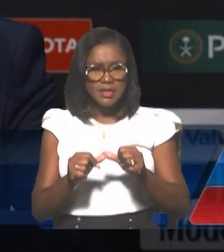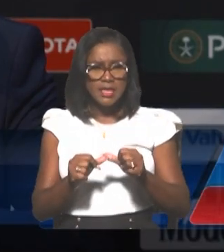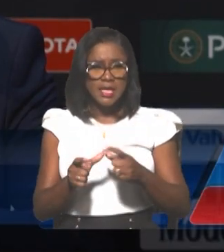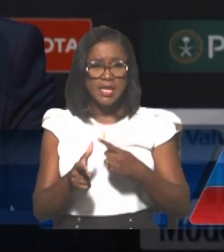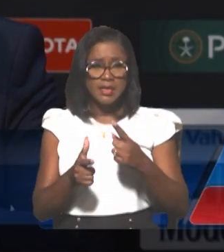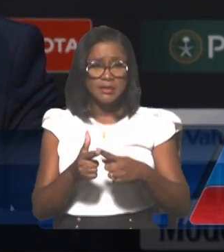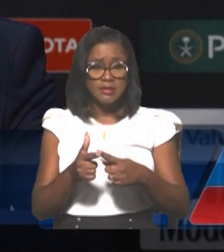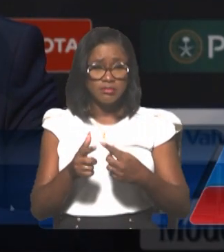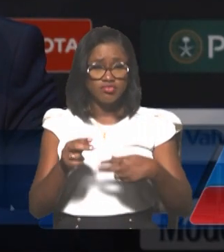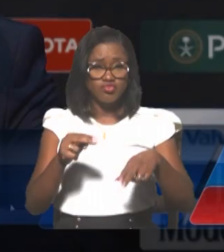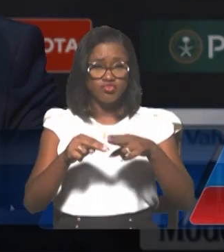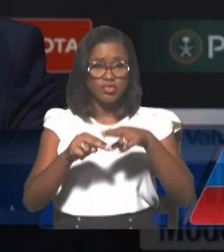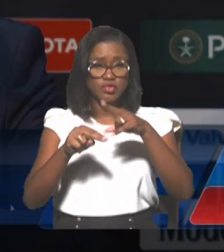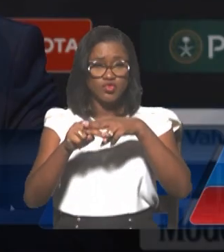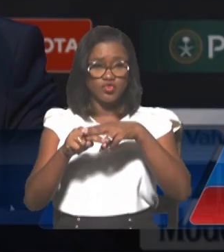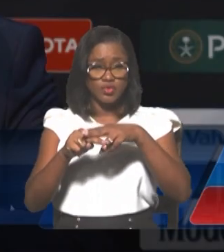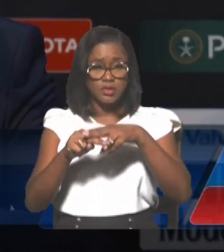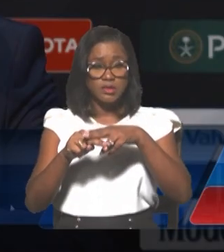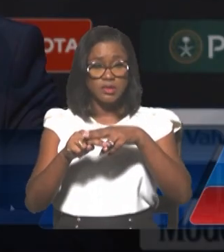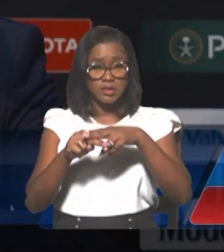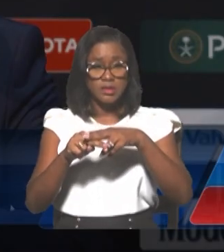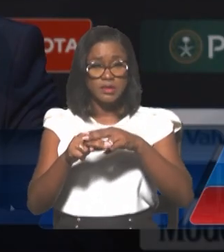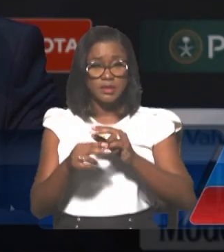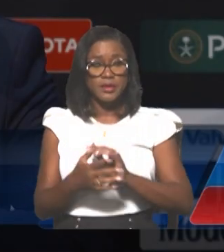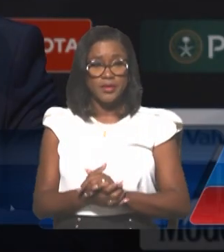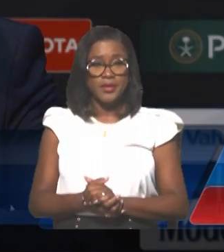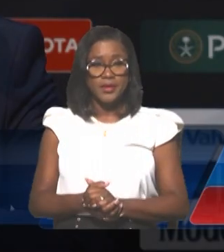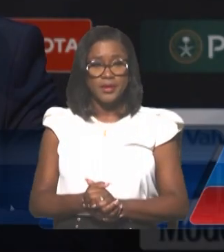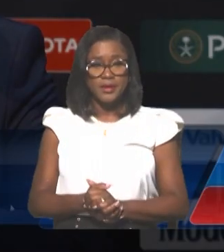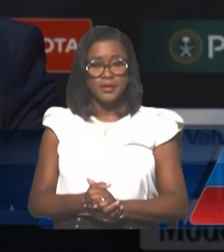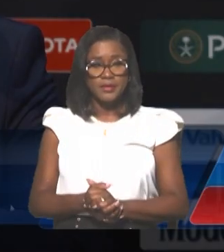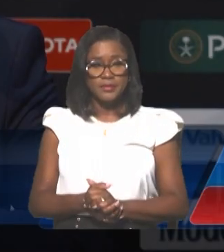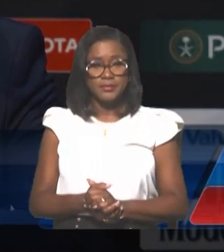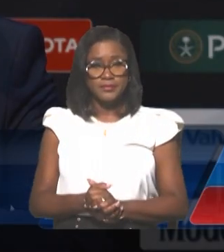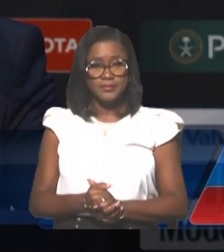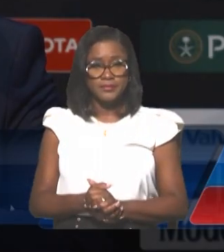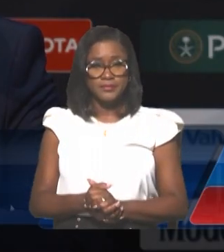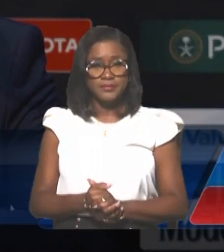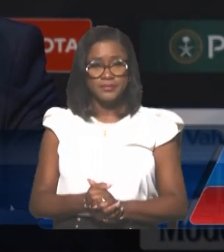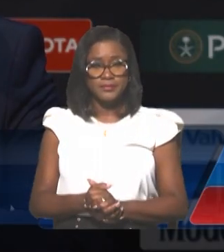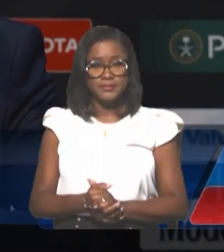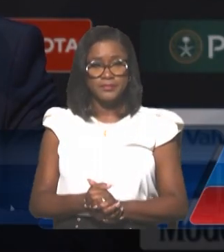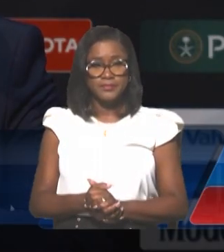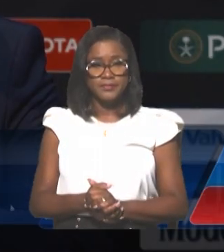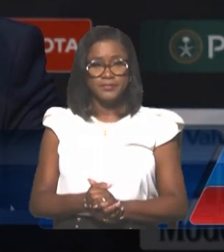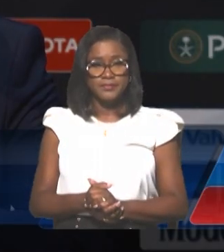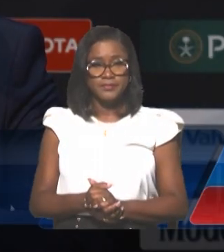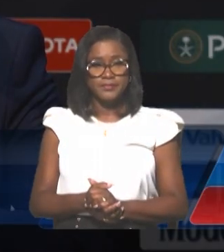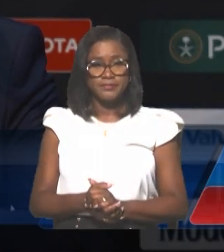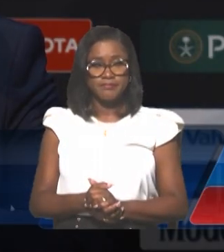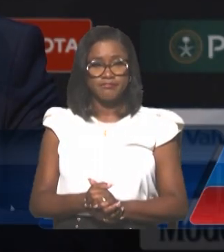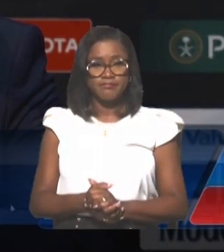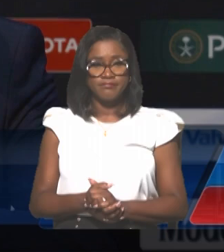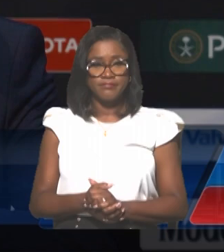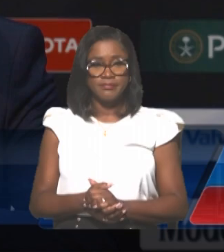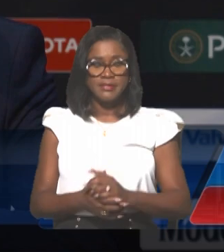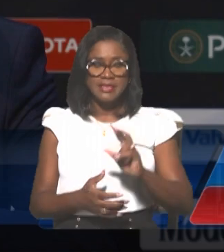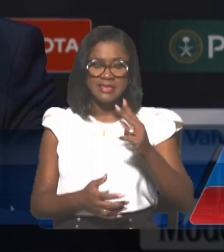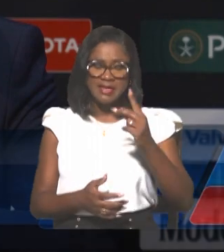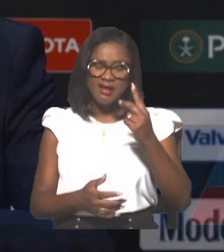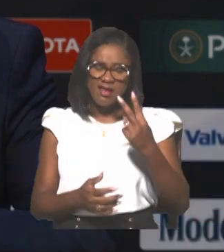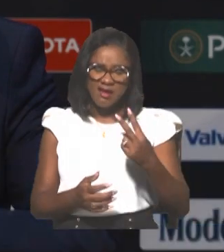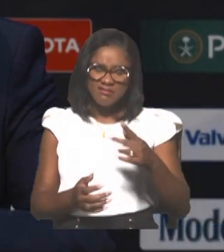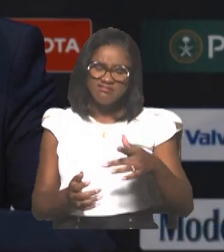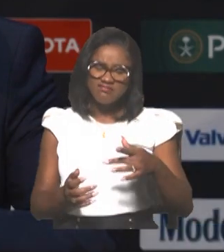into, then from there on, we were always going to be playing catch up from that point on. I felt second half we did a little bit